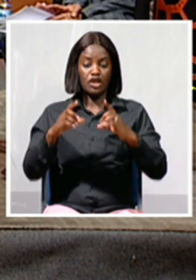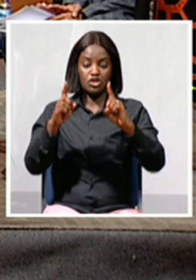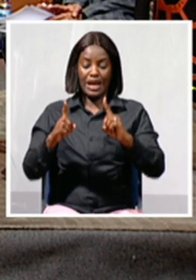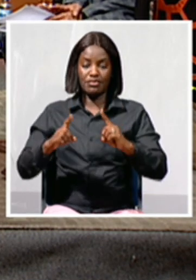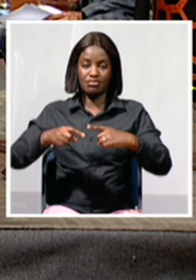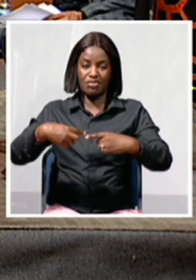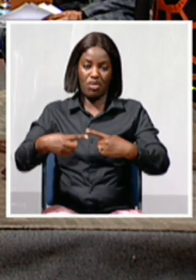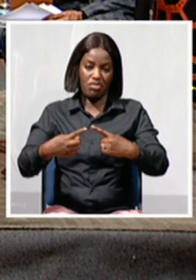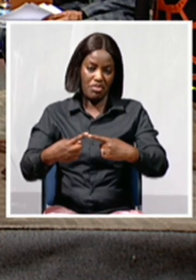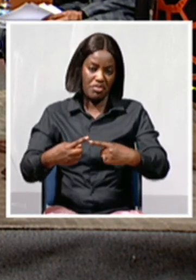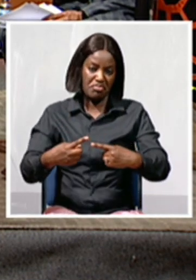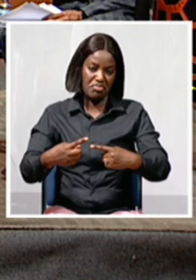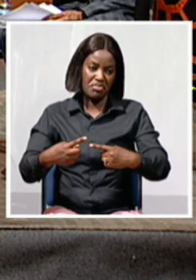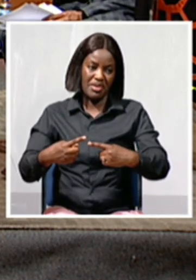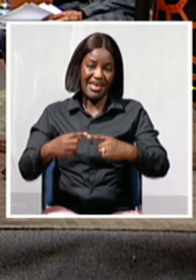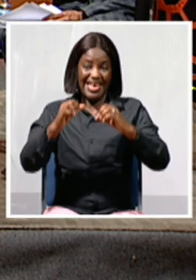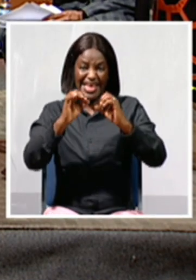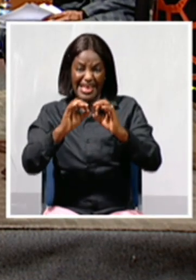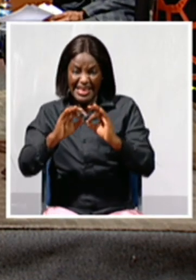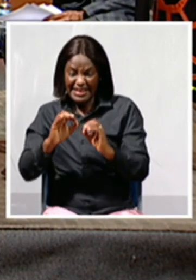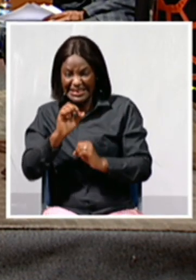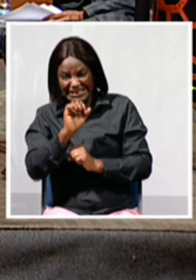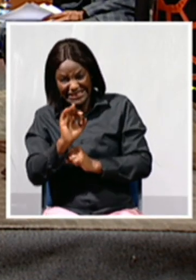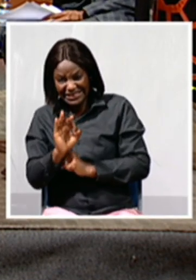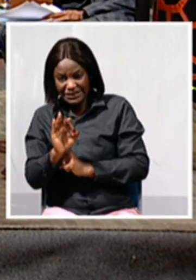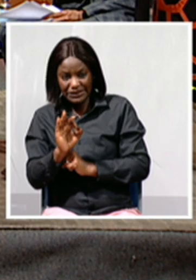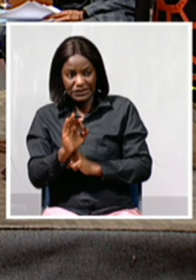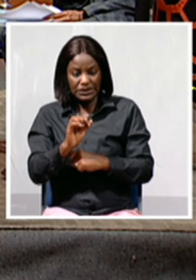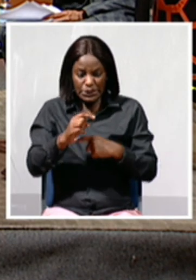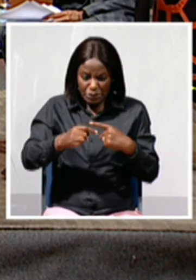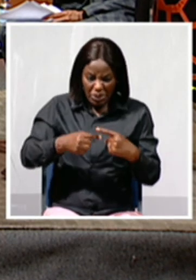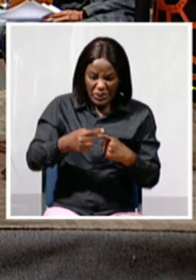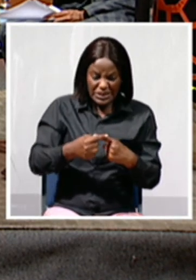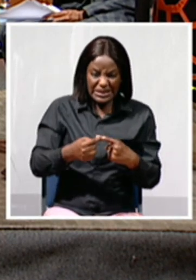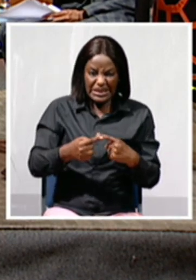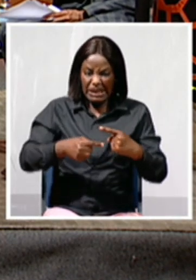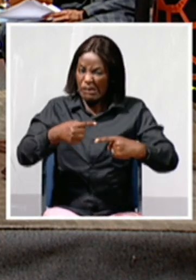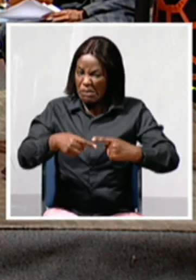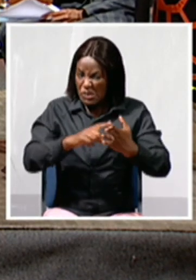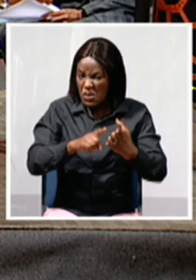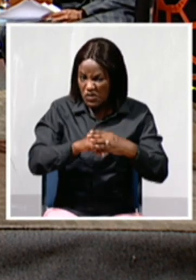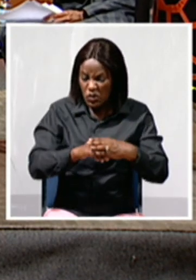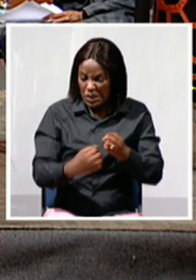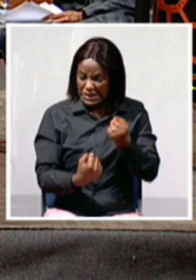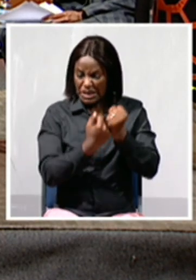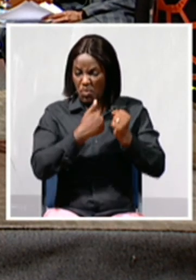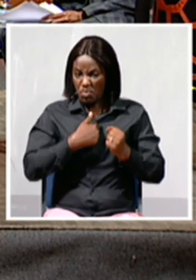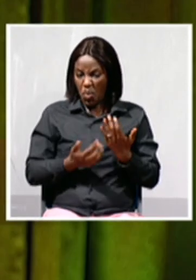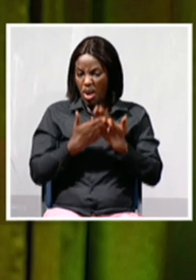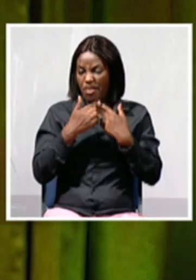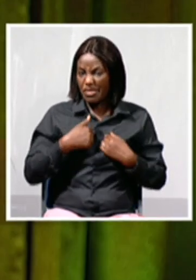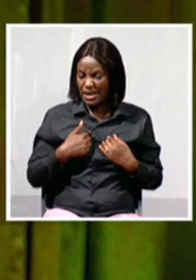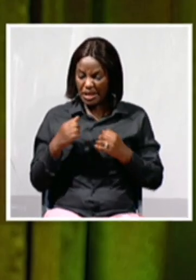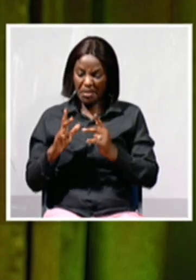processes are concerned, so if there's no indication that this process will aid me as a young person, I'm certainly not interested. Is that